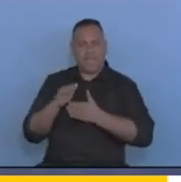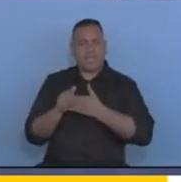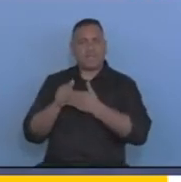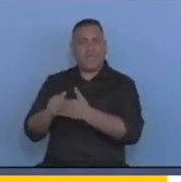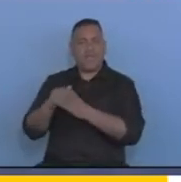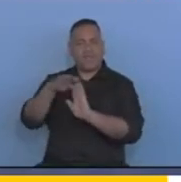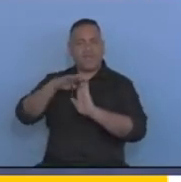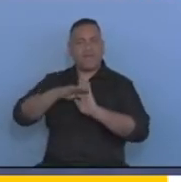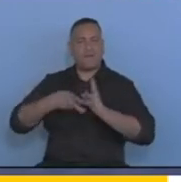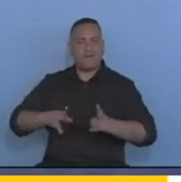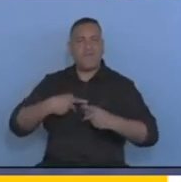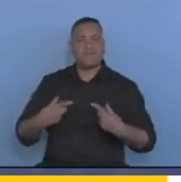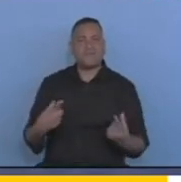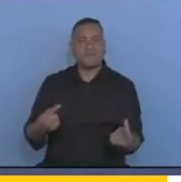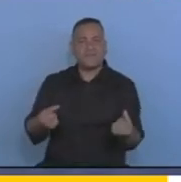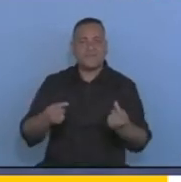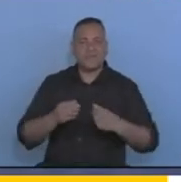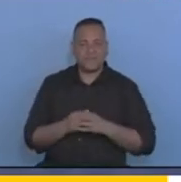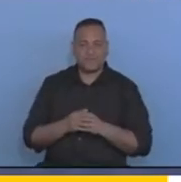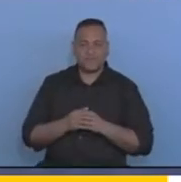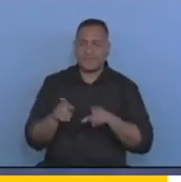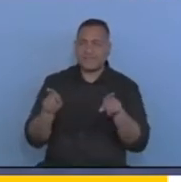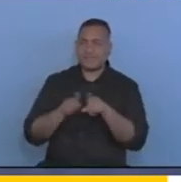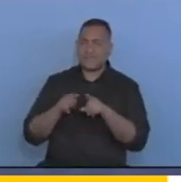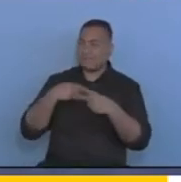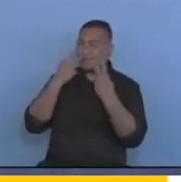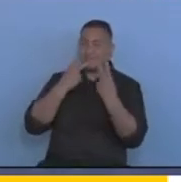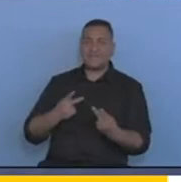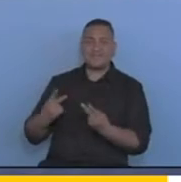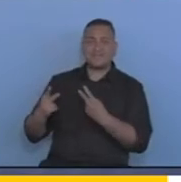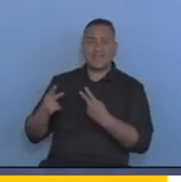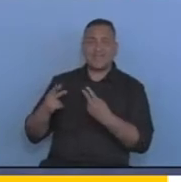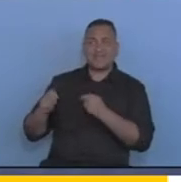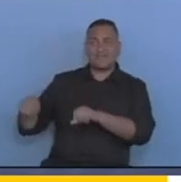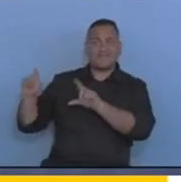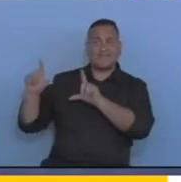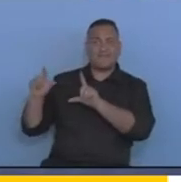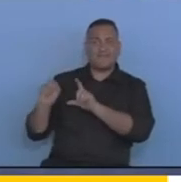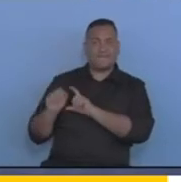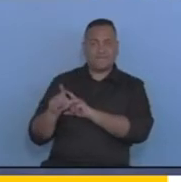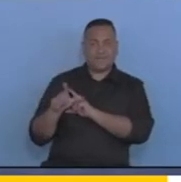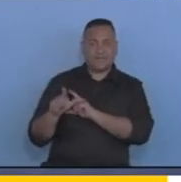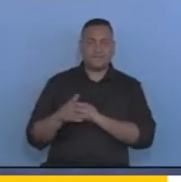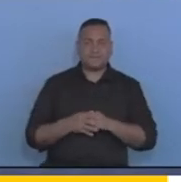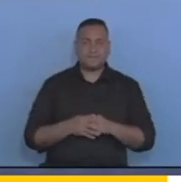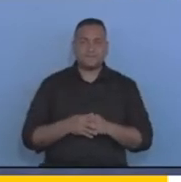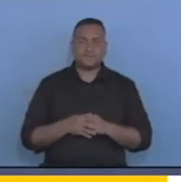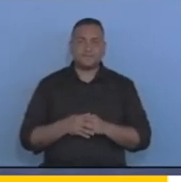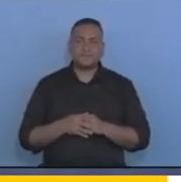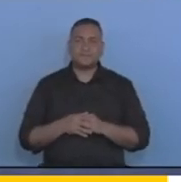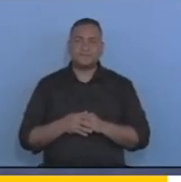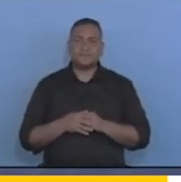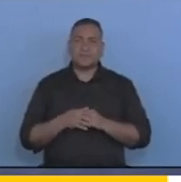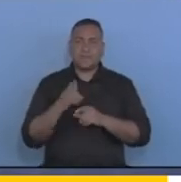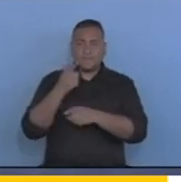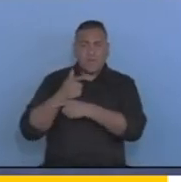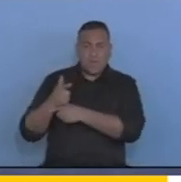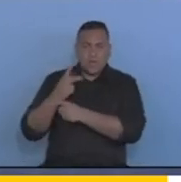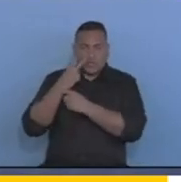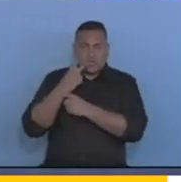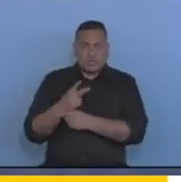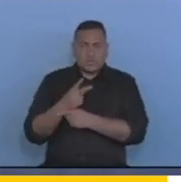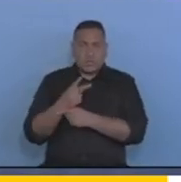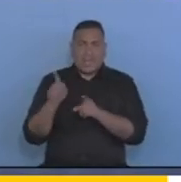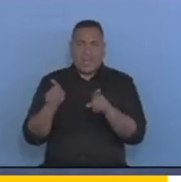here? Because the room we're in, and we can see it on the video as well, people who are watching this, they can see, what is that? Is that now just a board